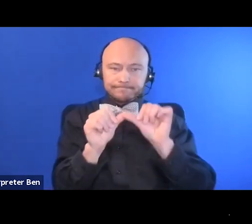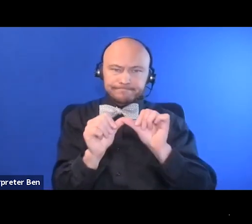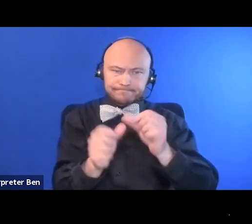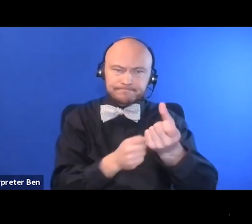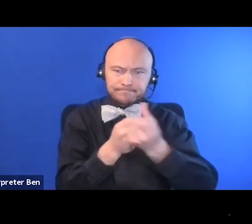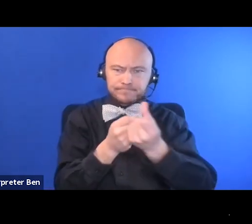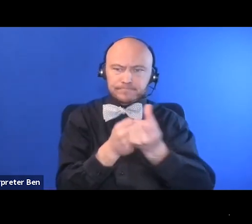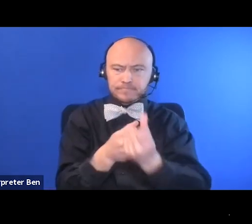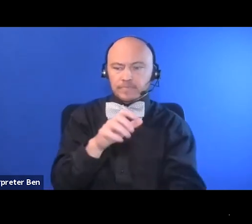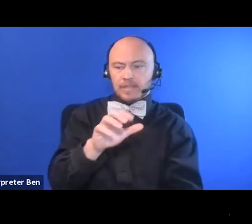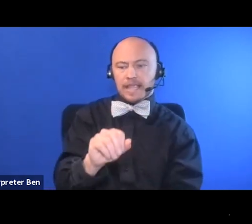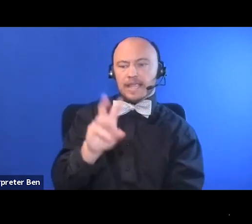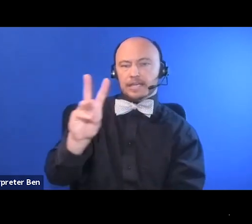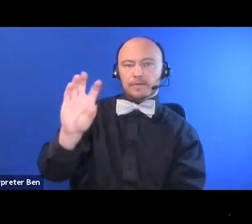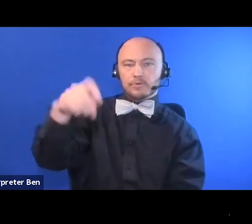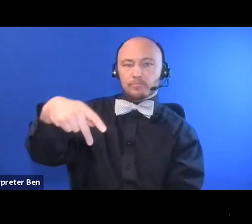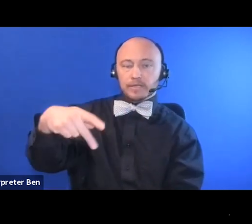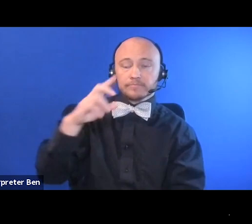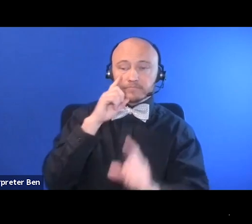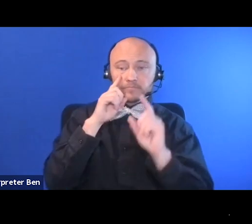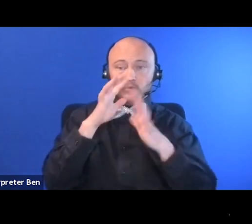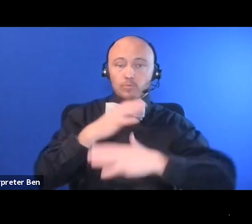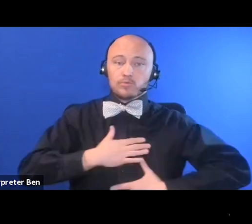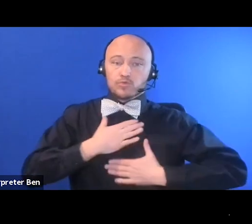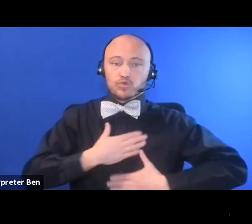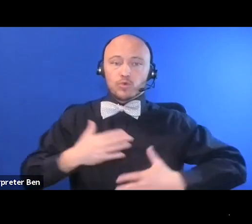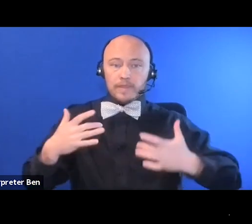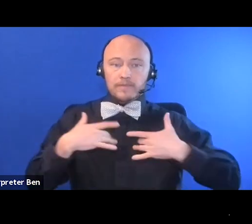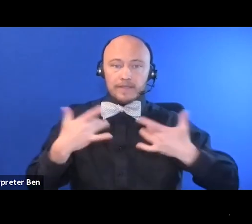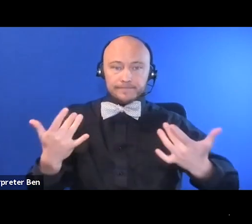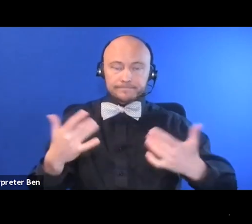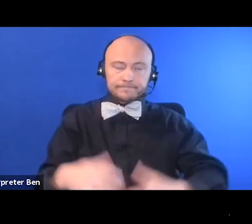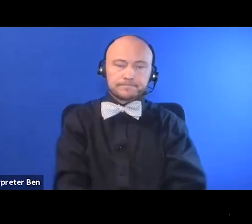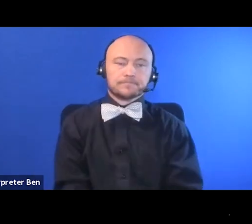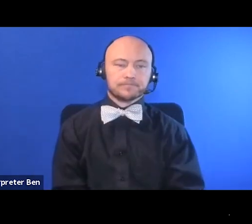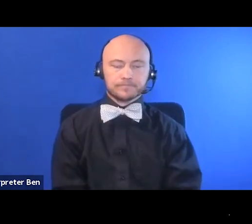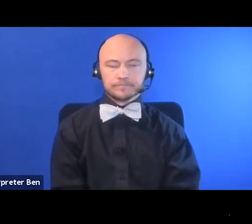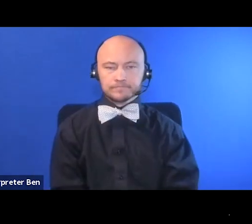of AWP. We hope you enjoy this event.